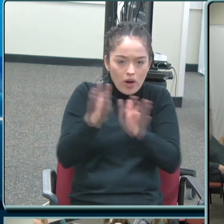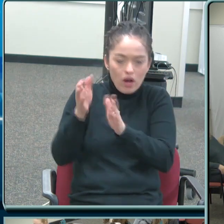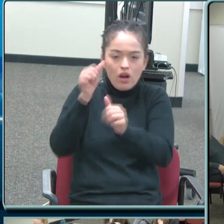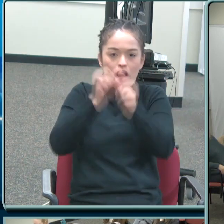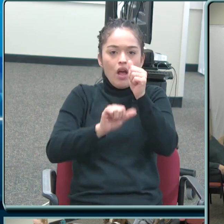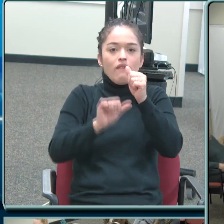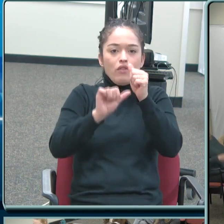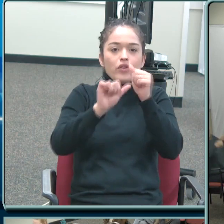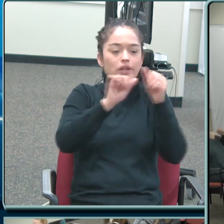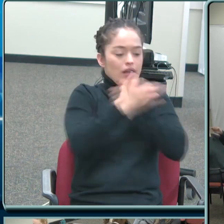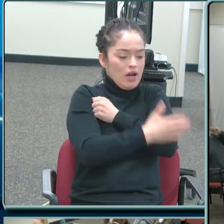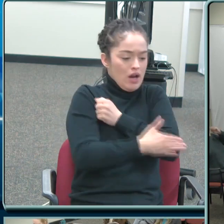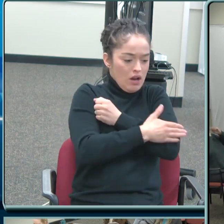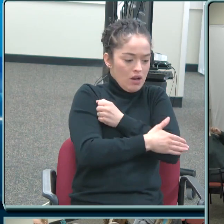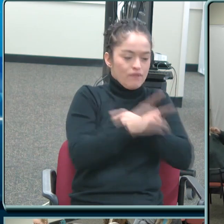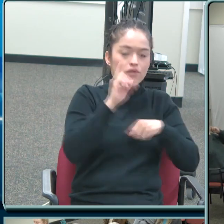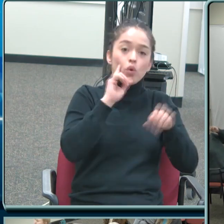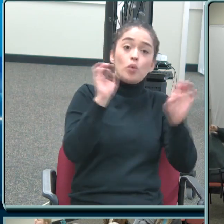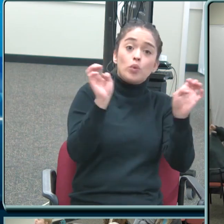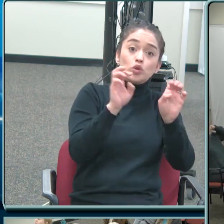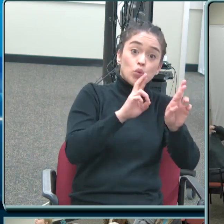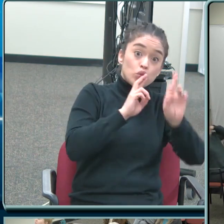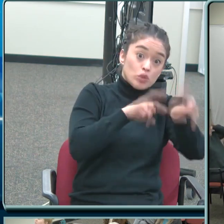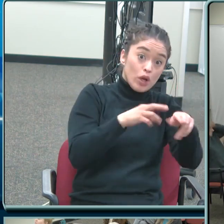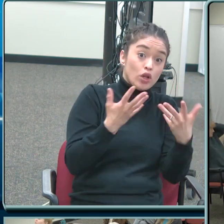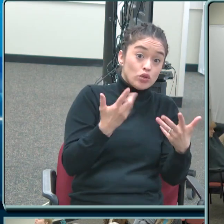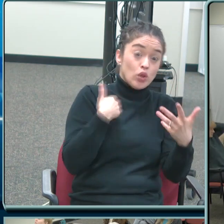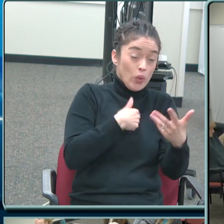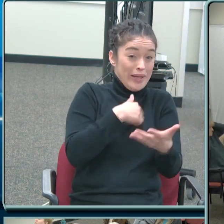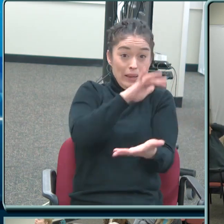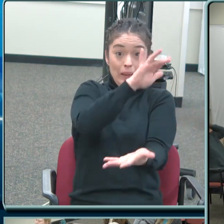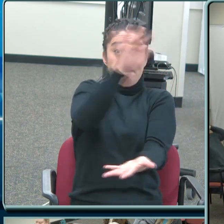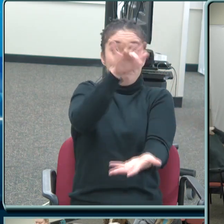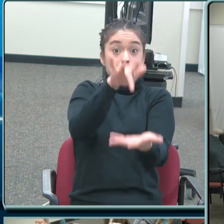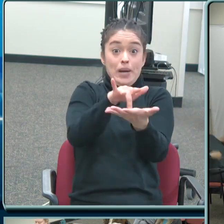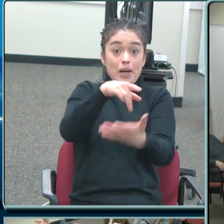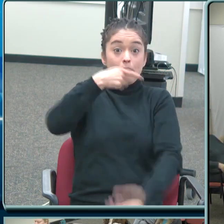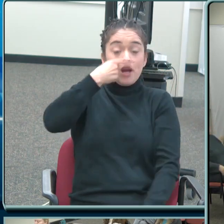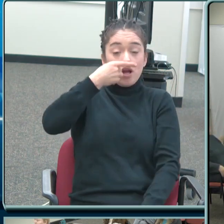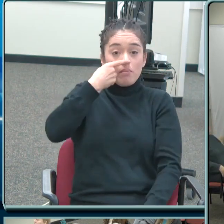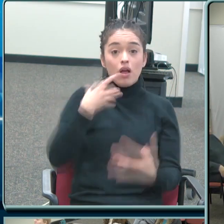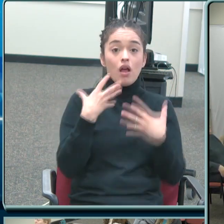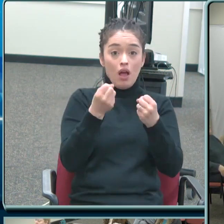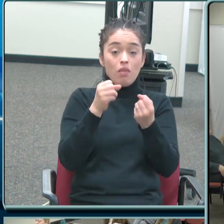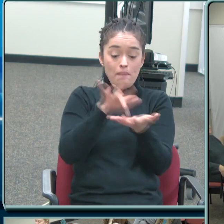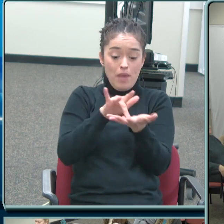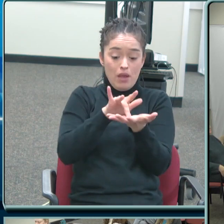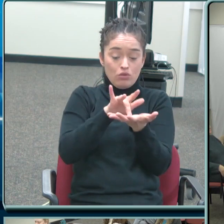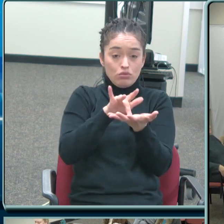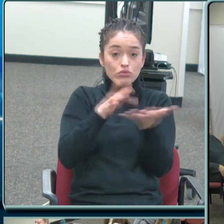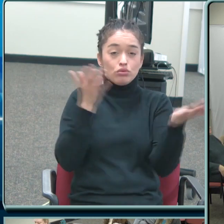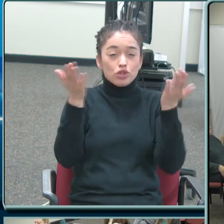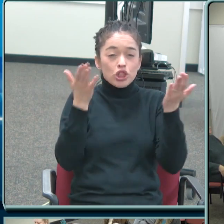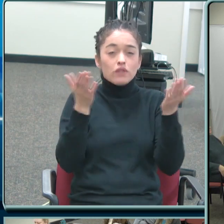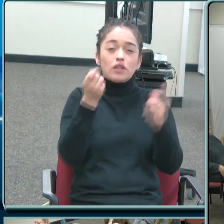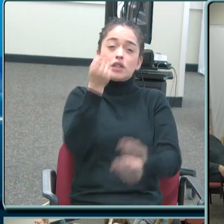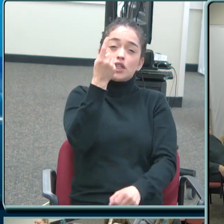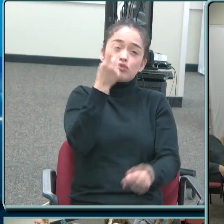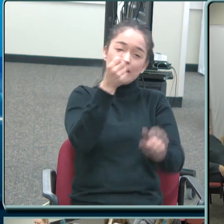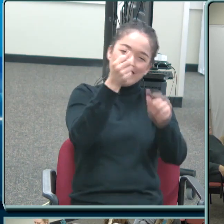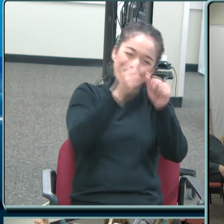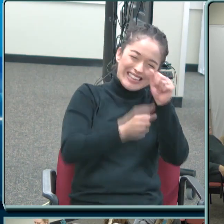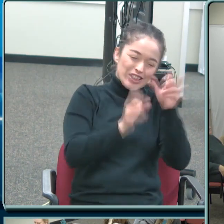for emergency response. So we're right in the middle there, public health and medical services. And each of these